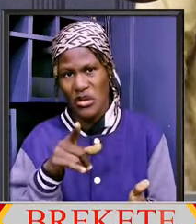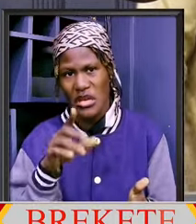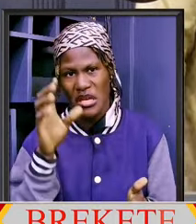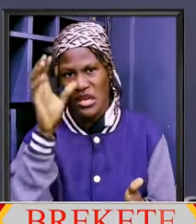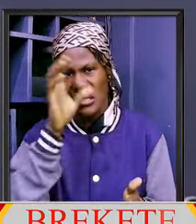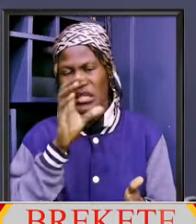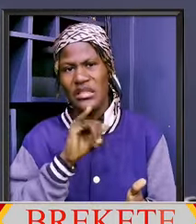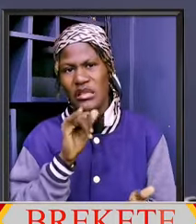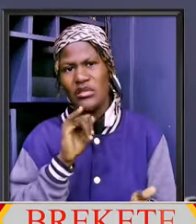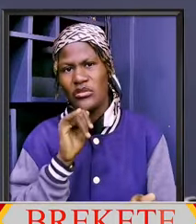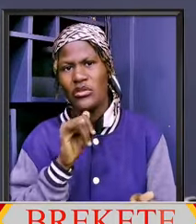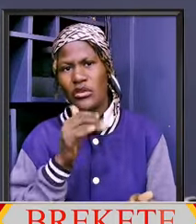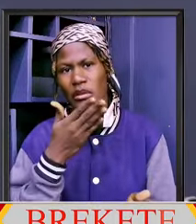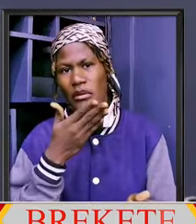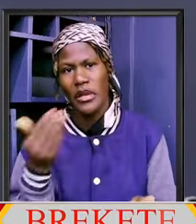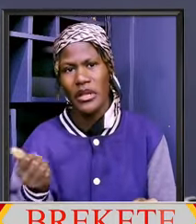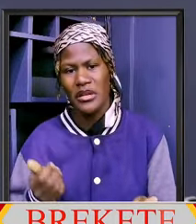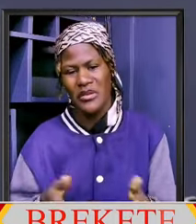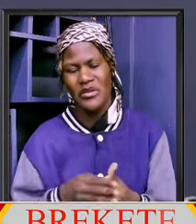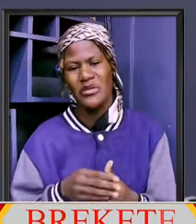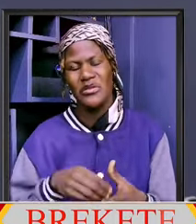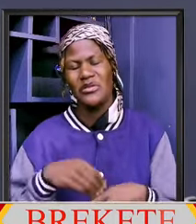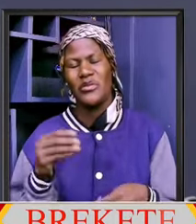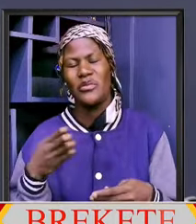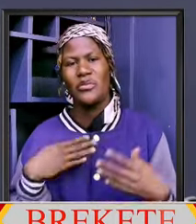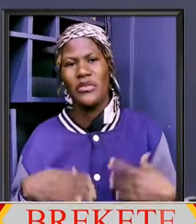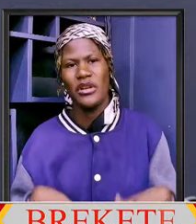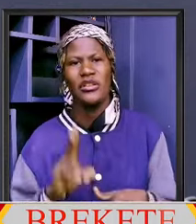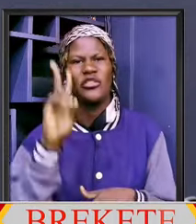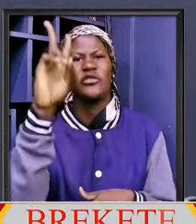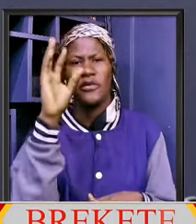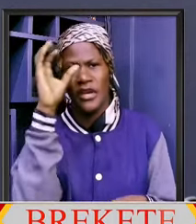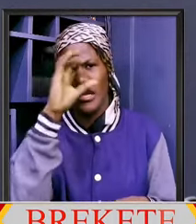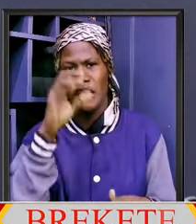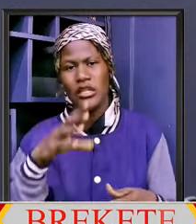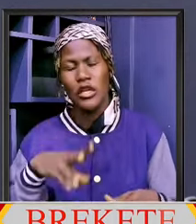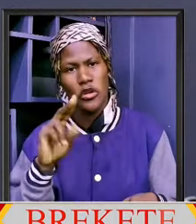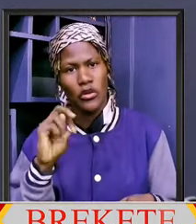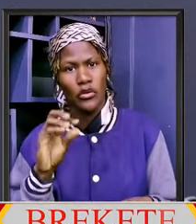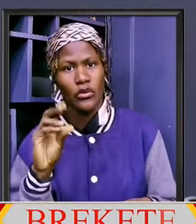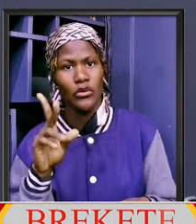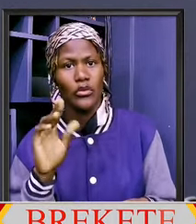ma. Somebody raise two fingers, you they see, no ma. You don't know.